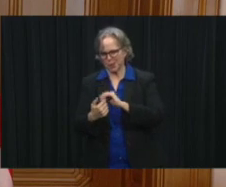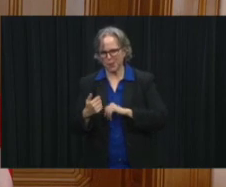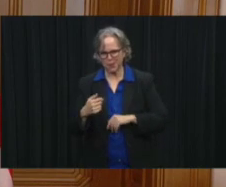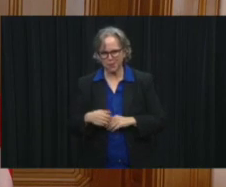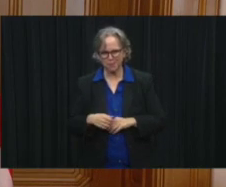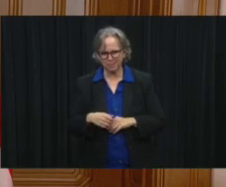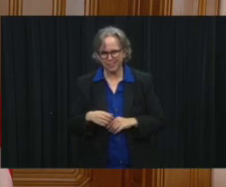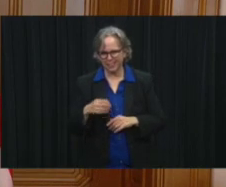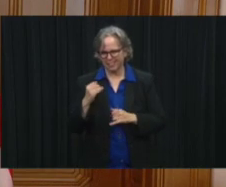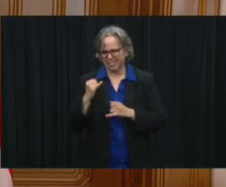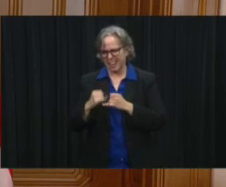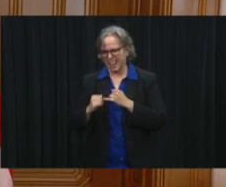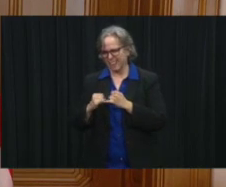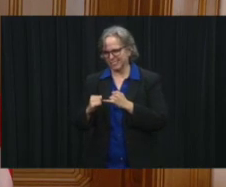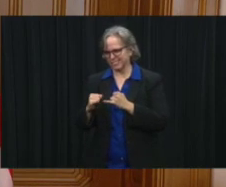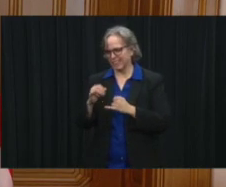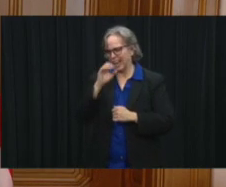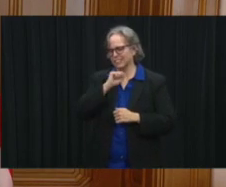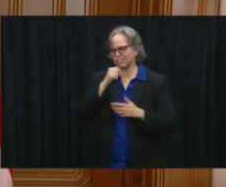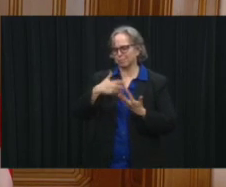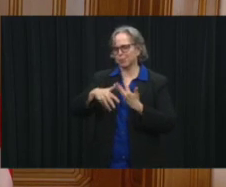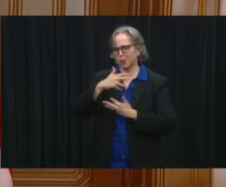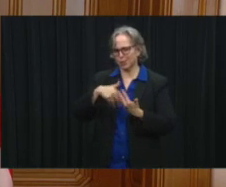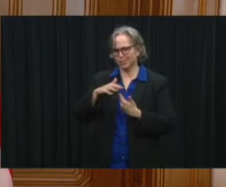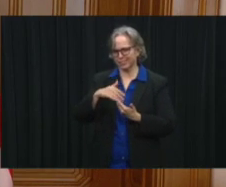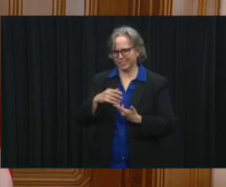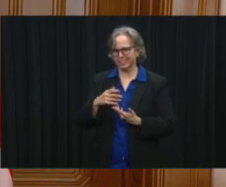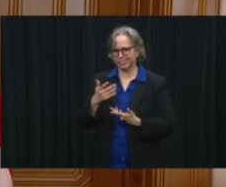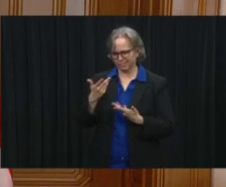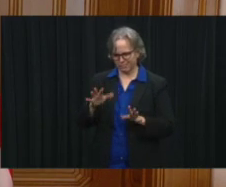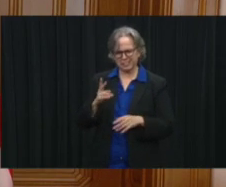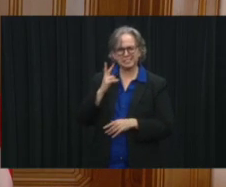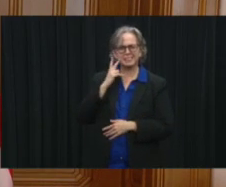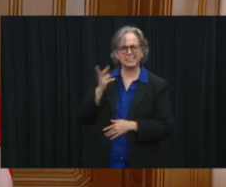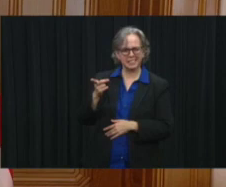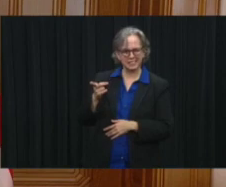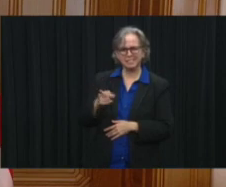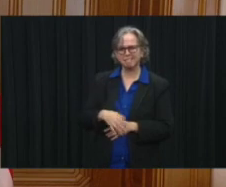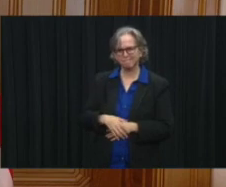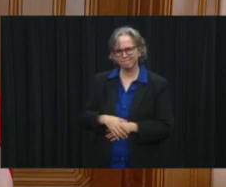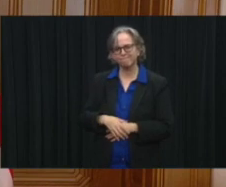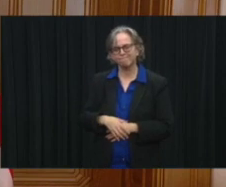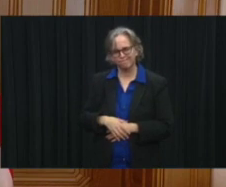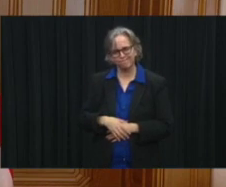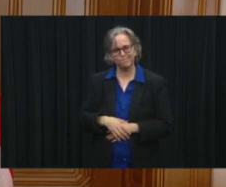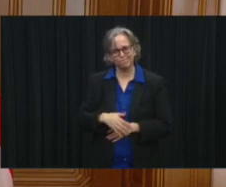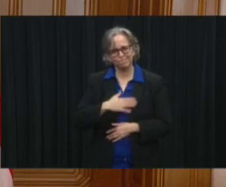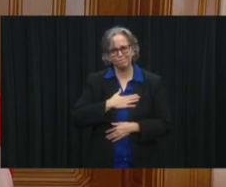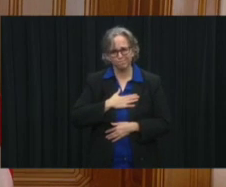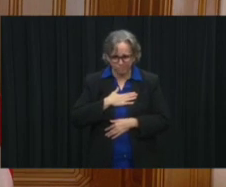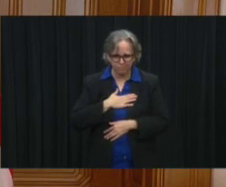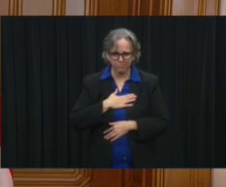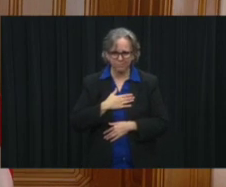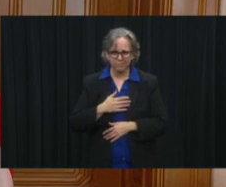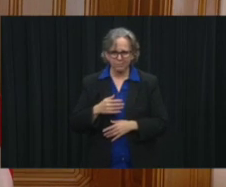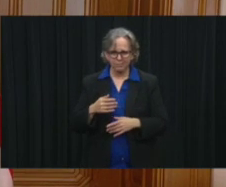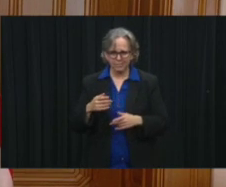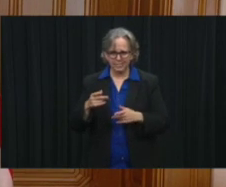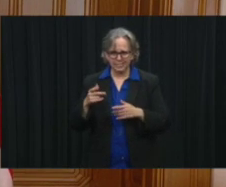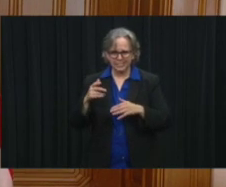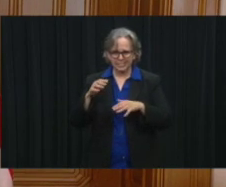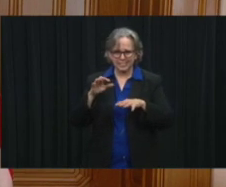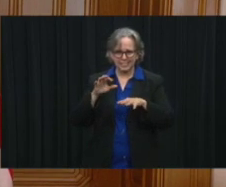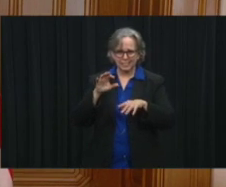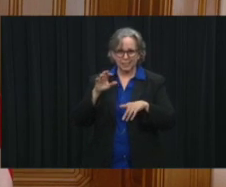social that he emceed, and you'll see in here that Keith kind of jumped the gun a little bit on my